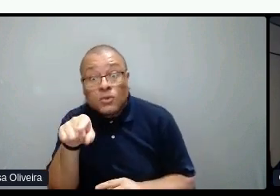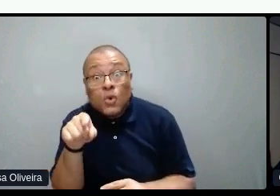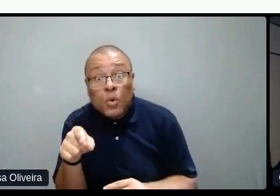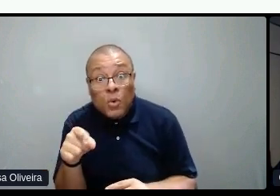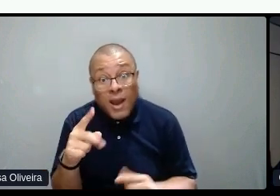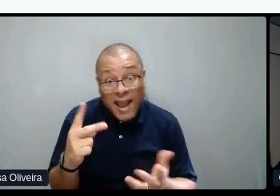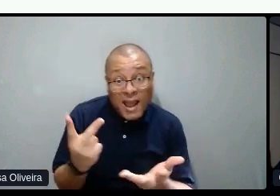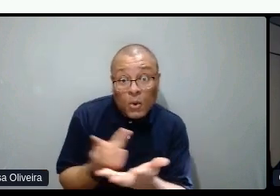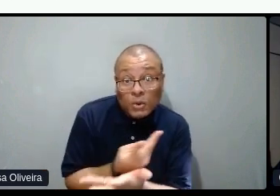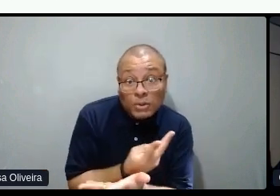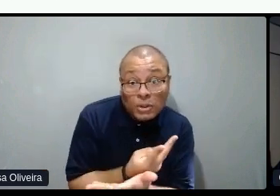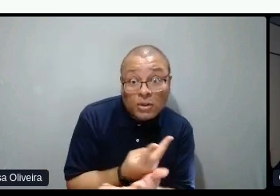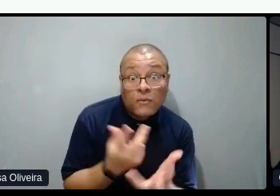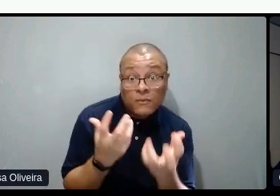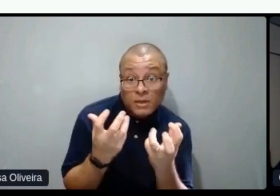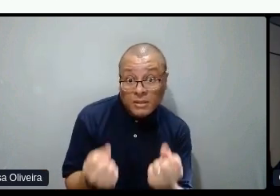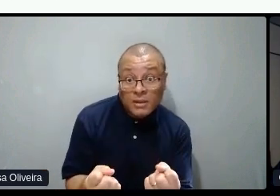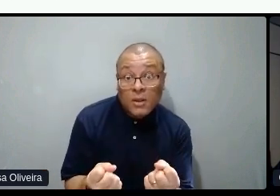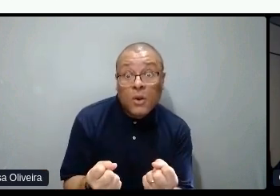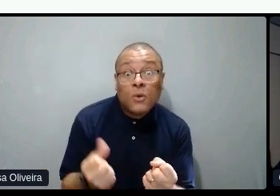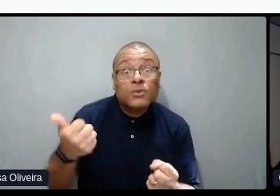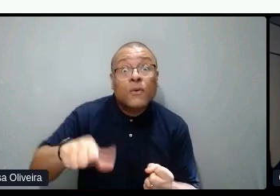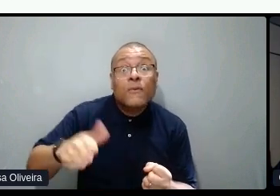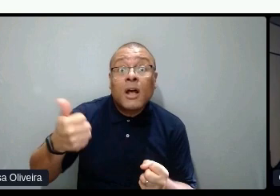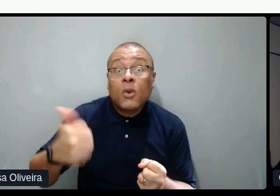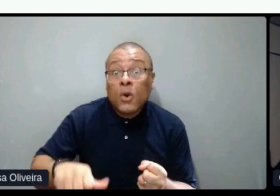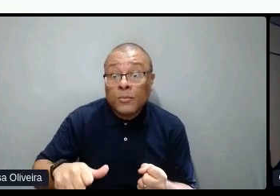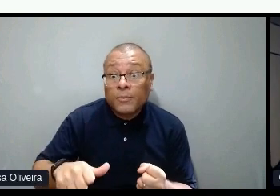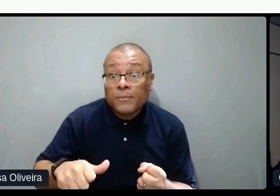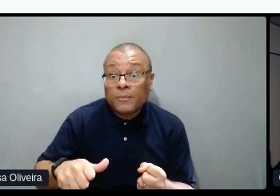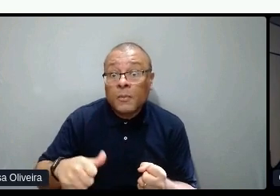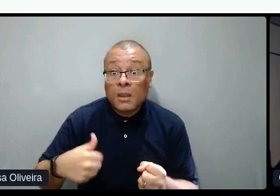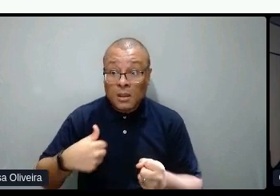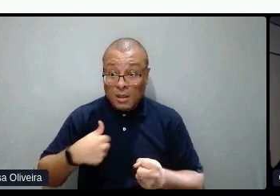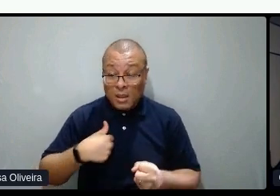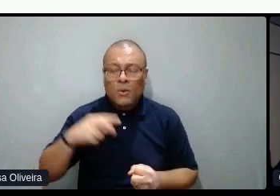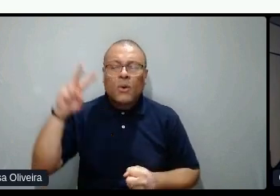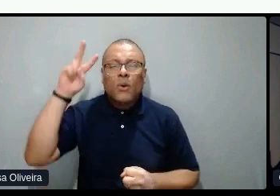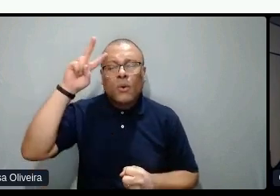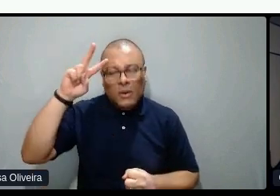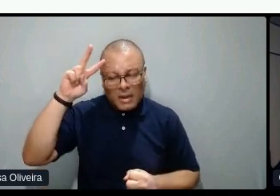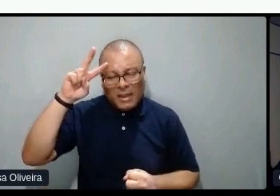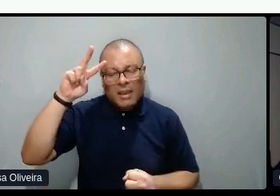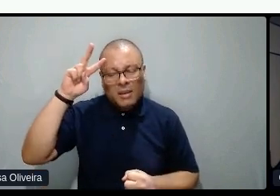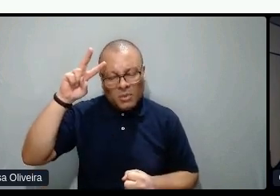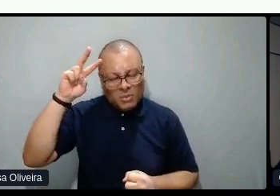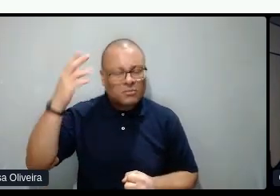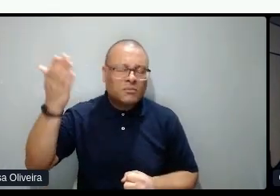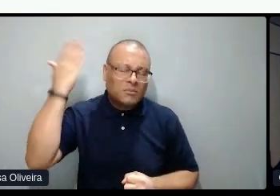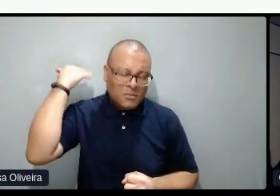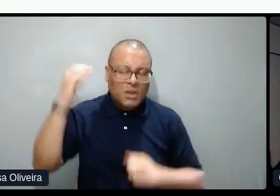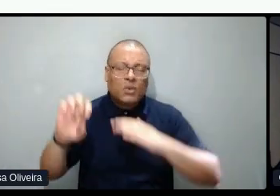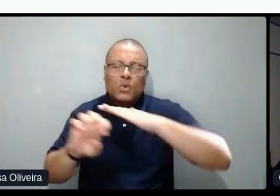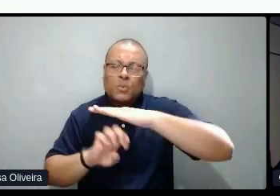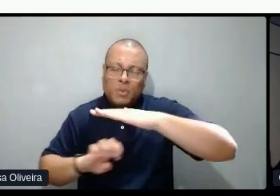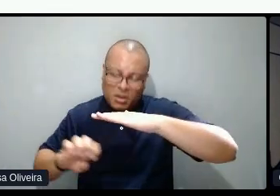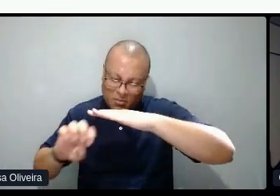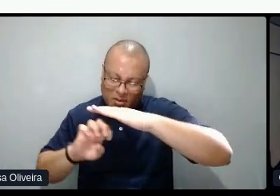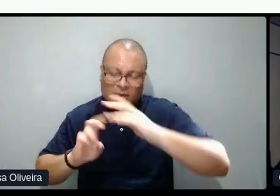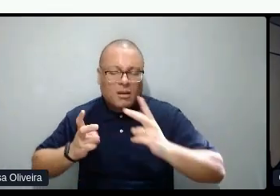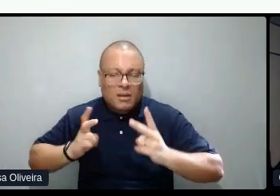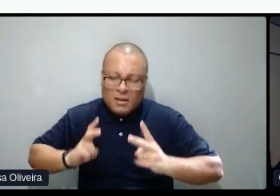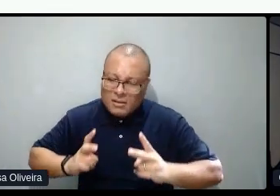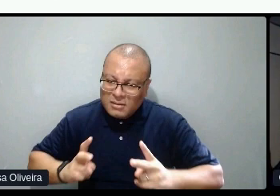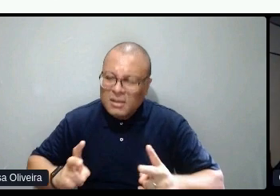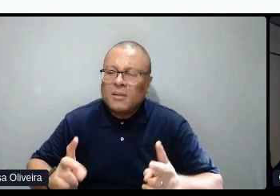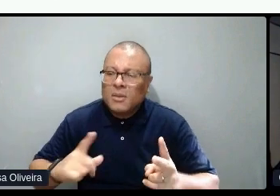happens? How do we act when there is failure? I remember some years ago in organizations, we had the whole